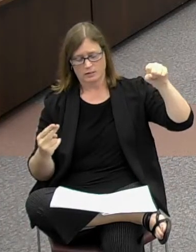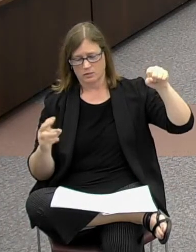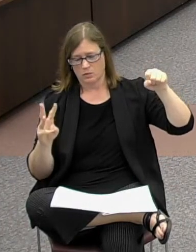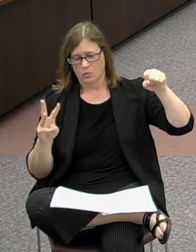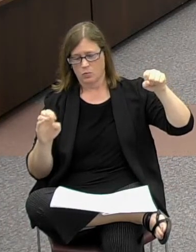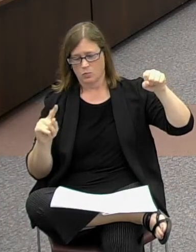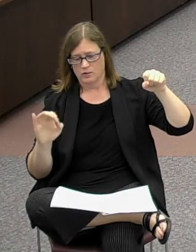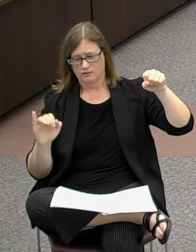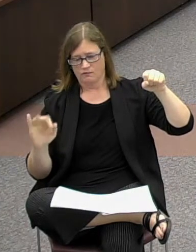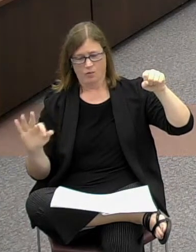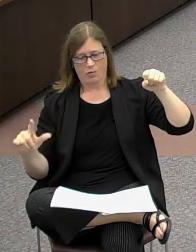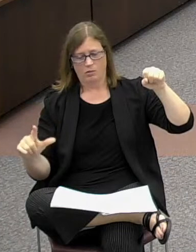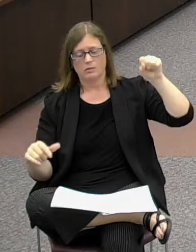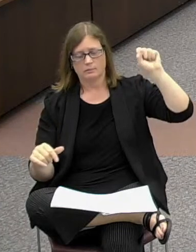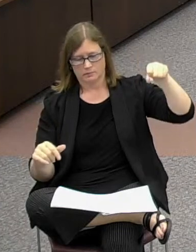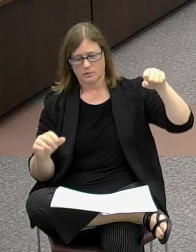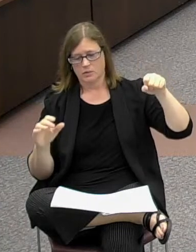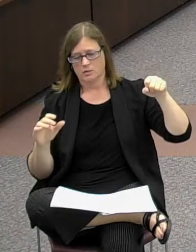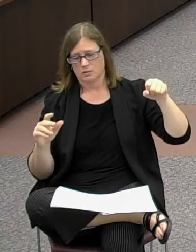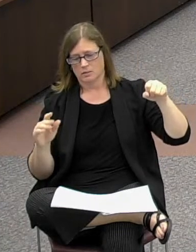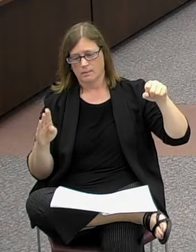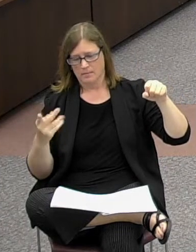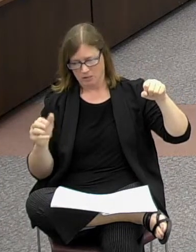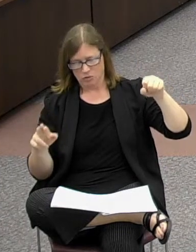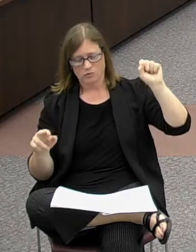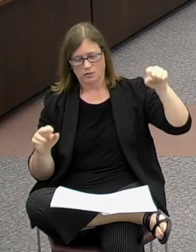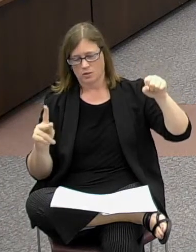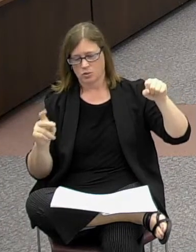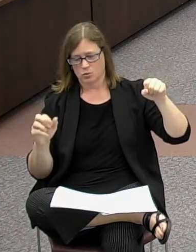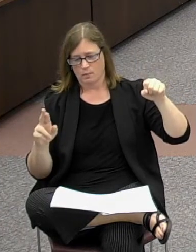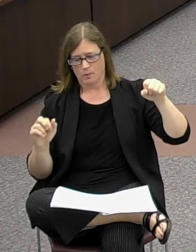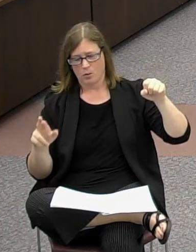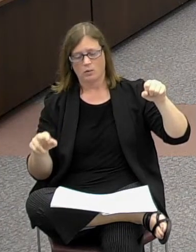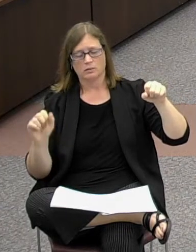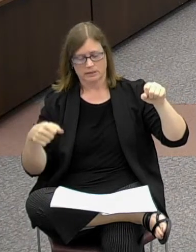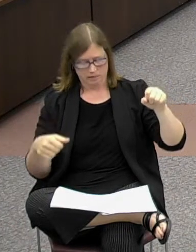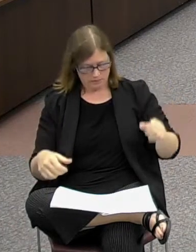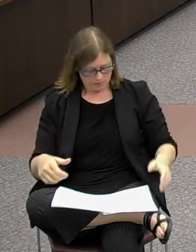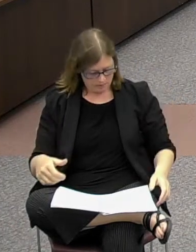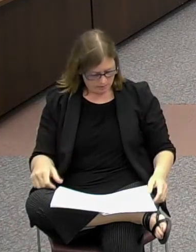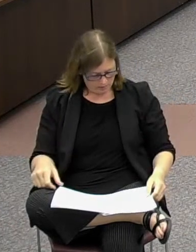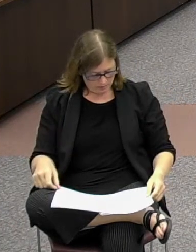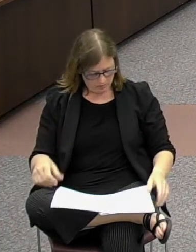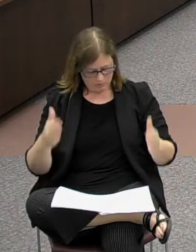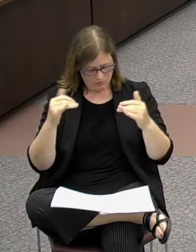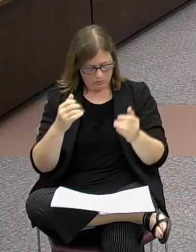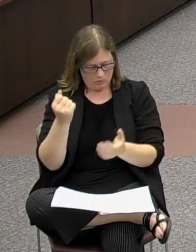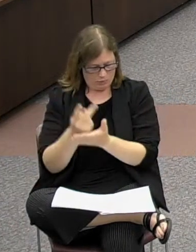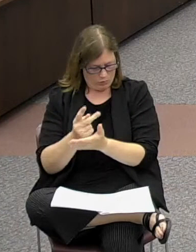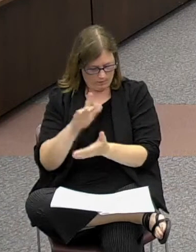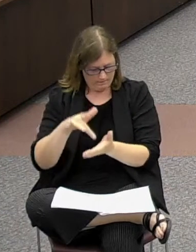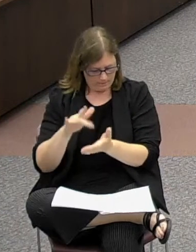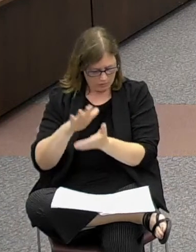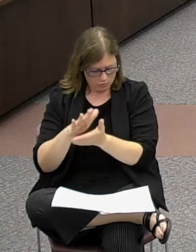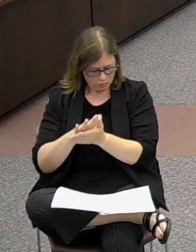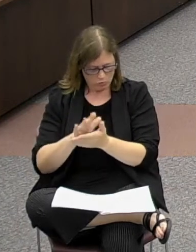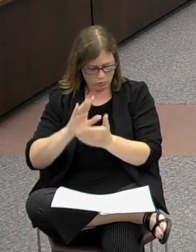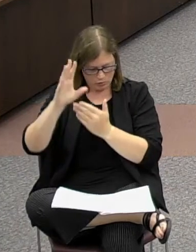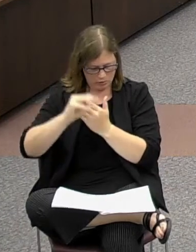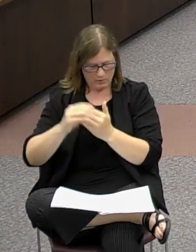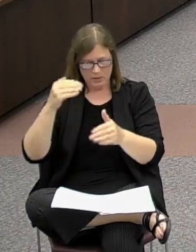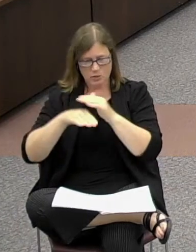Dr. Baxter? Yes. Mr. Herbert? Yes, item passes. And 8.04, approval of the middle school curriculum introduction to